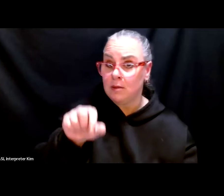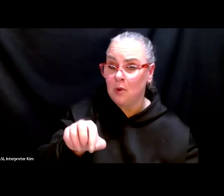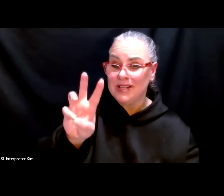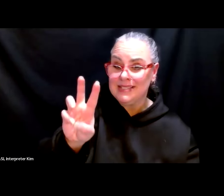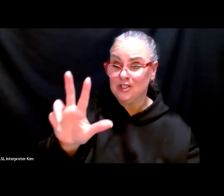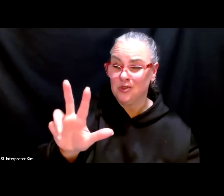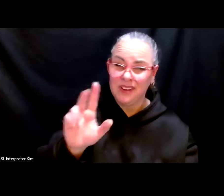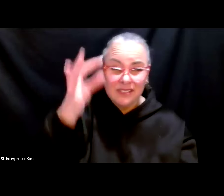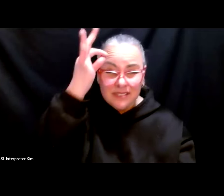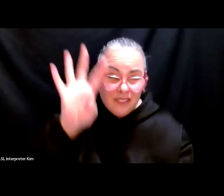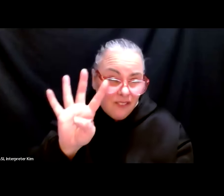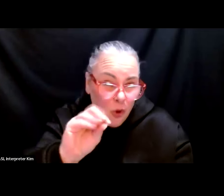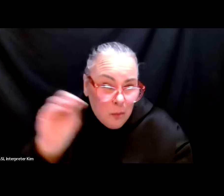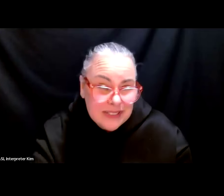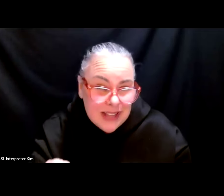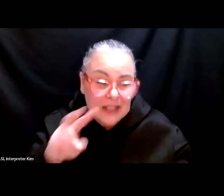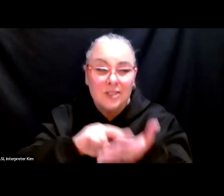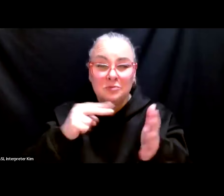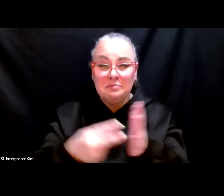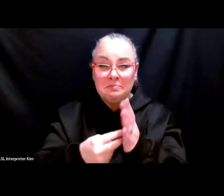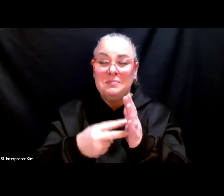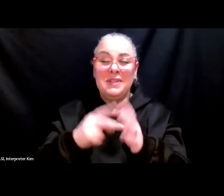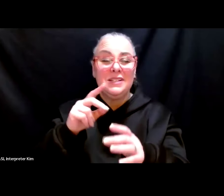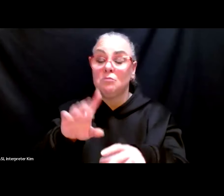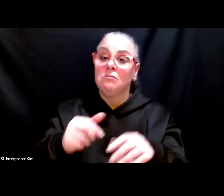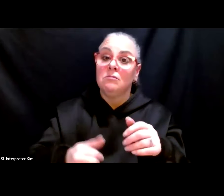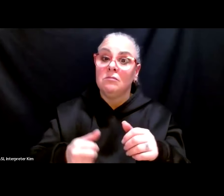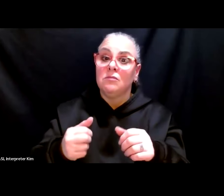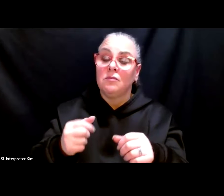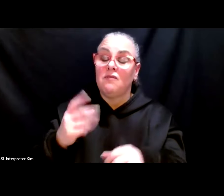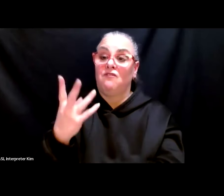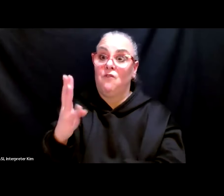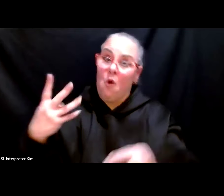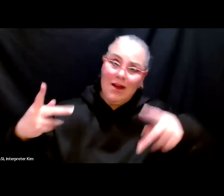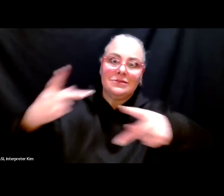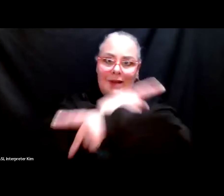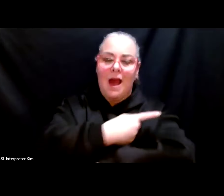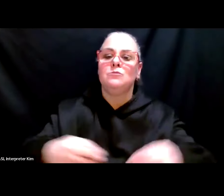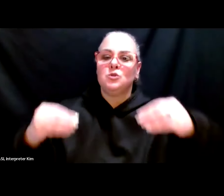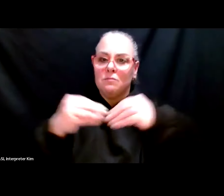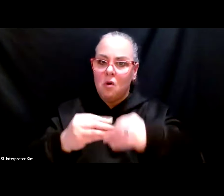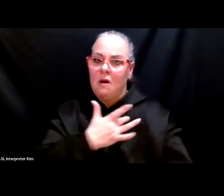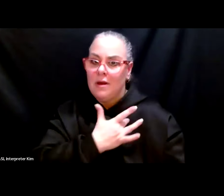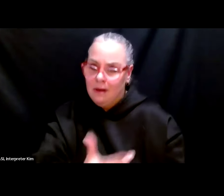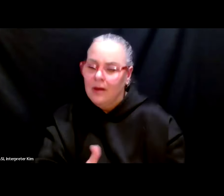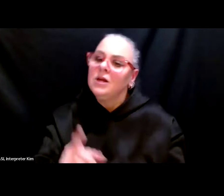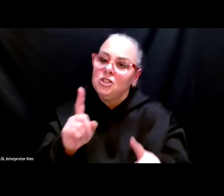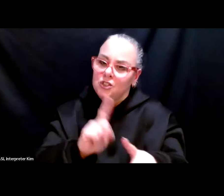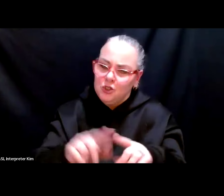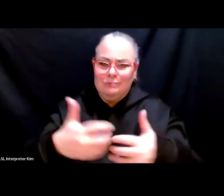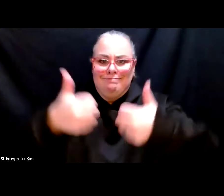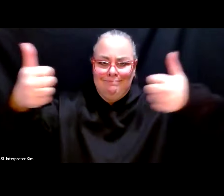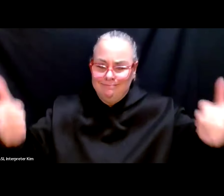almost 4%, which means that Black males were almost 4 times more likely to be in a substantially